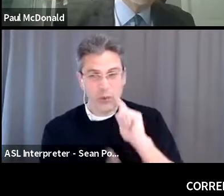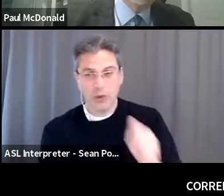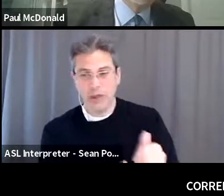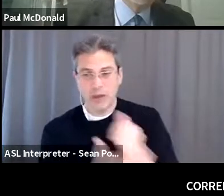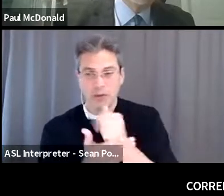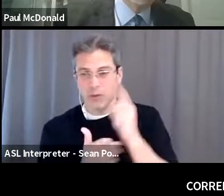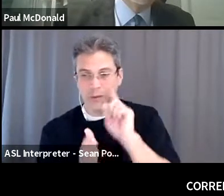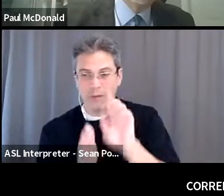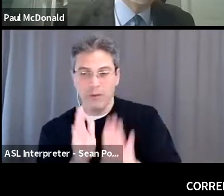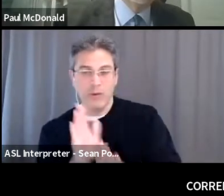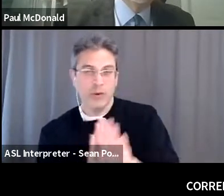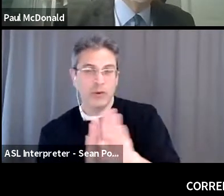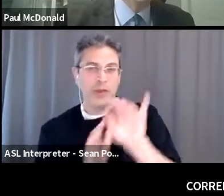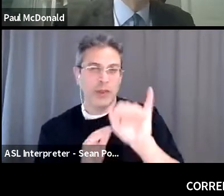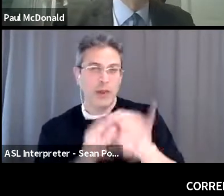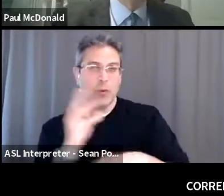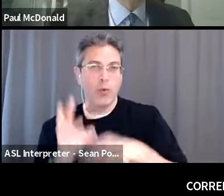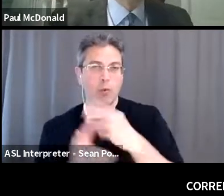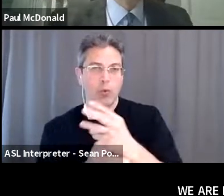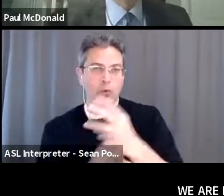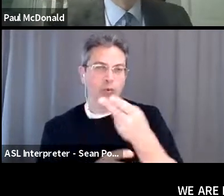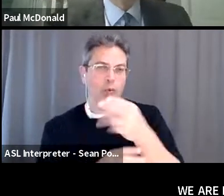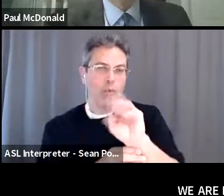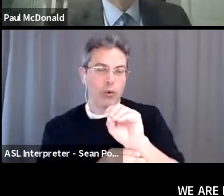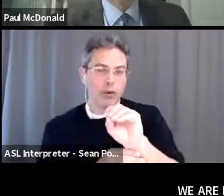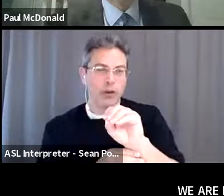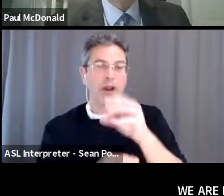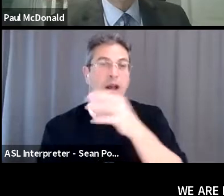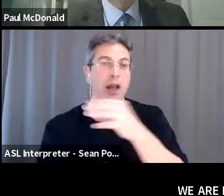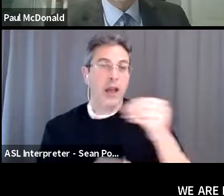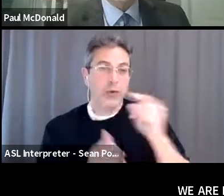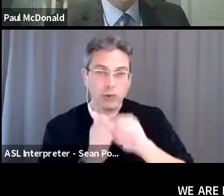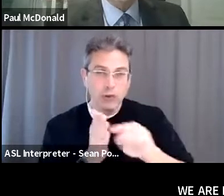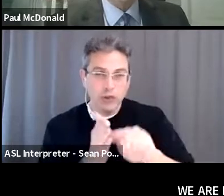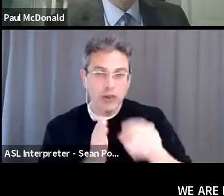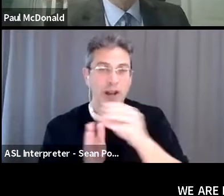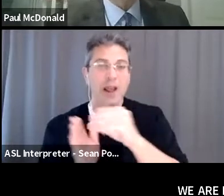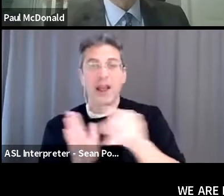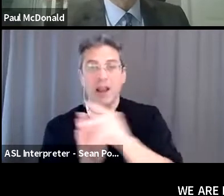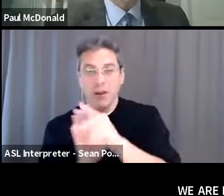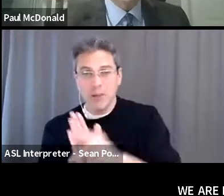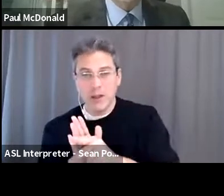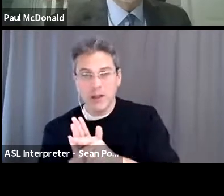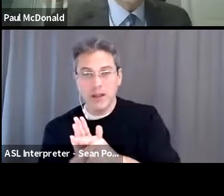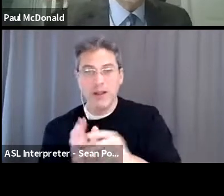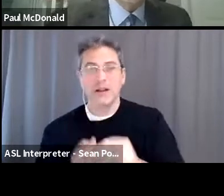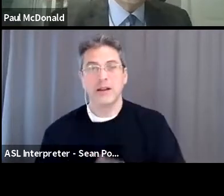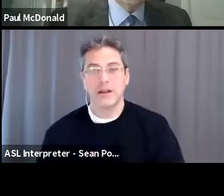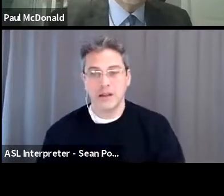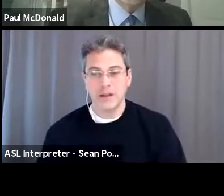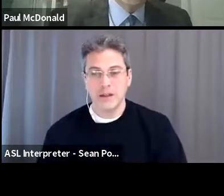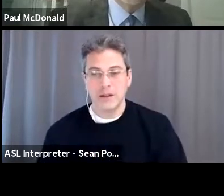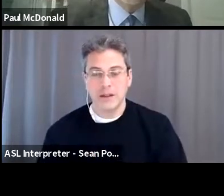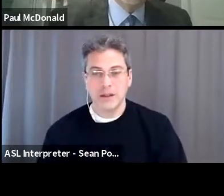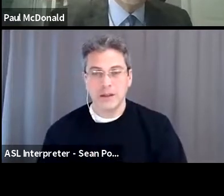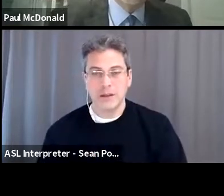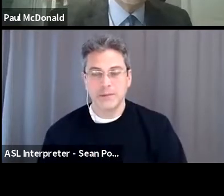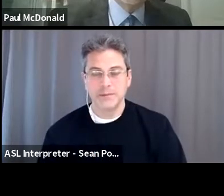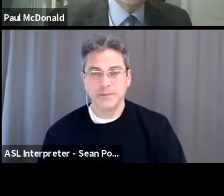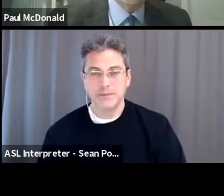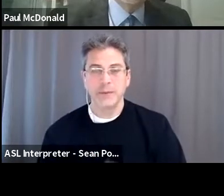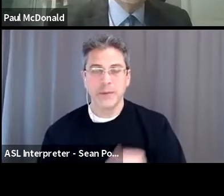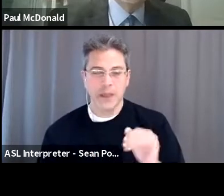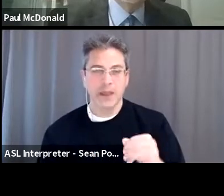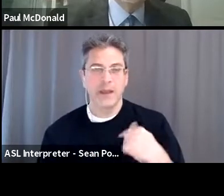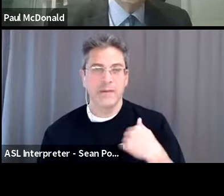with the World Health Organization, with researchers, with policymakers, and with the public as well. So I think we're